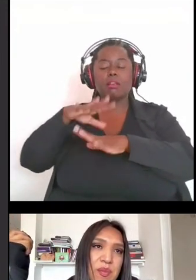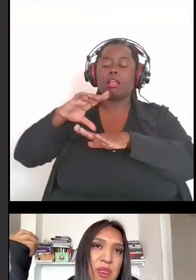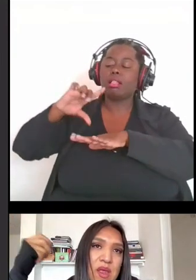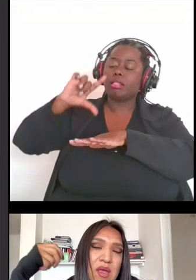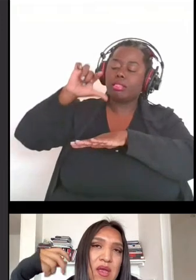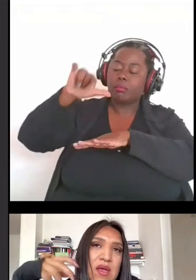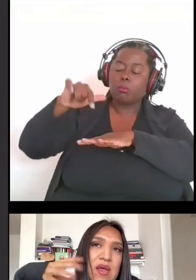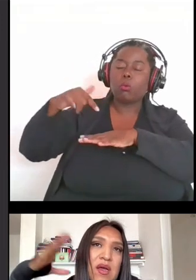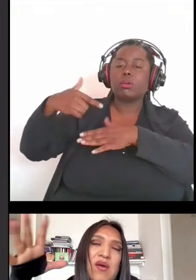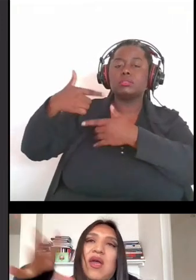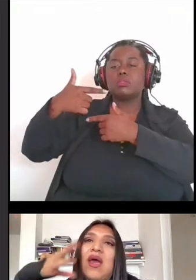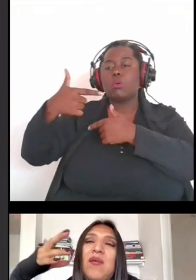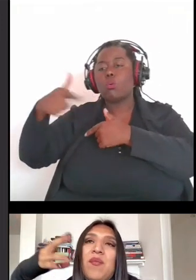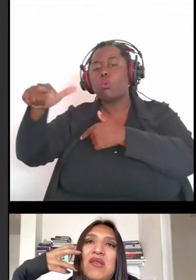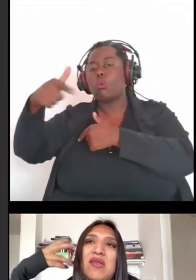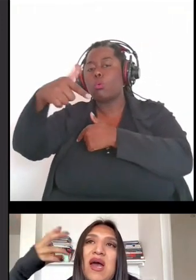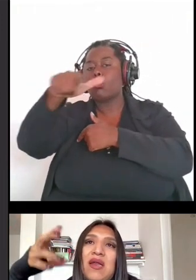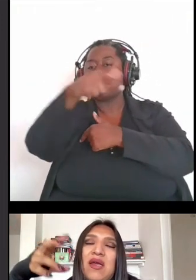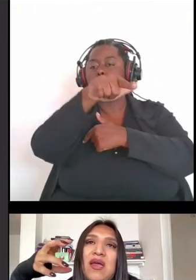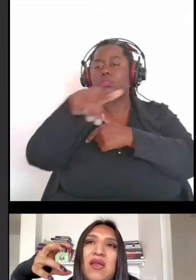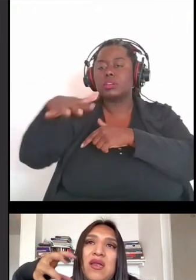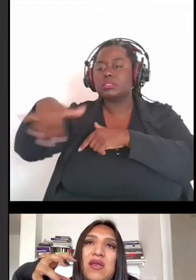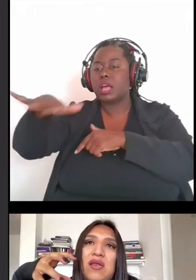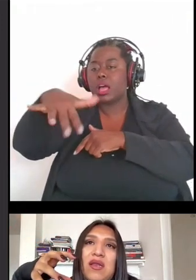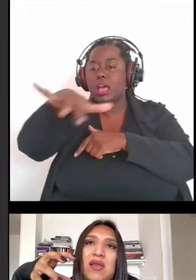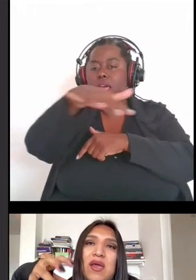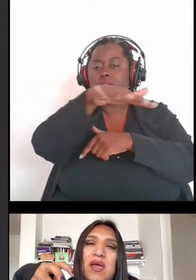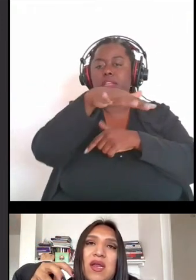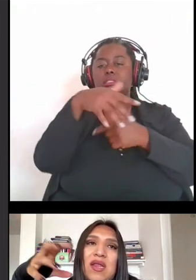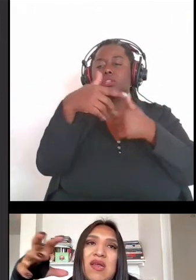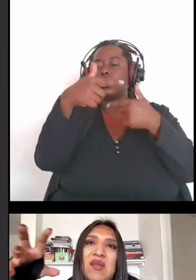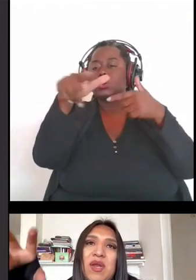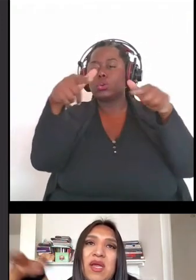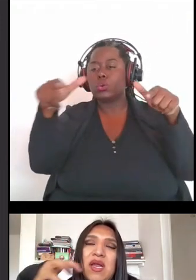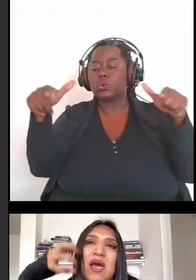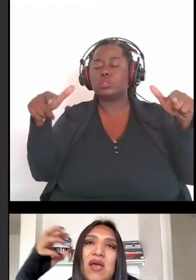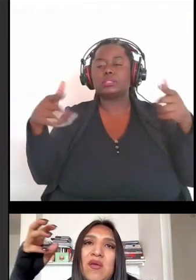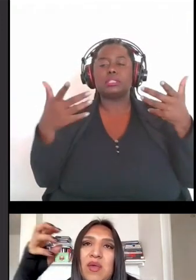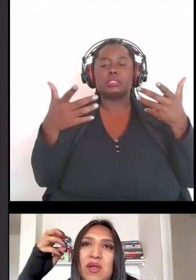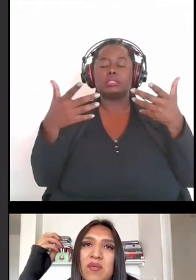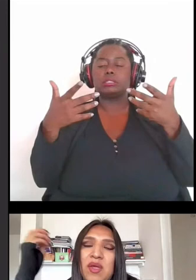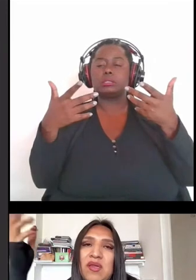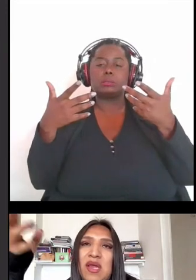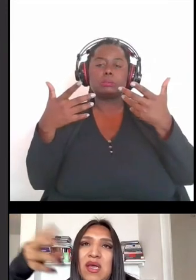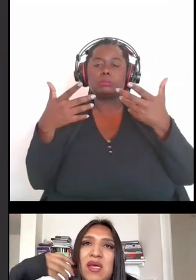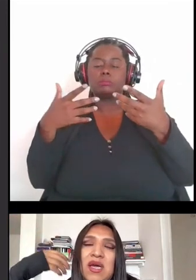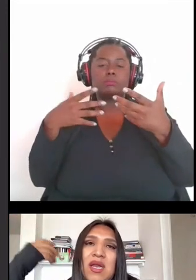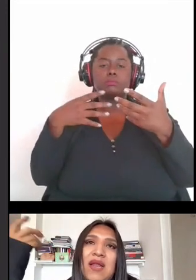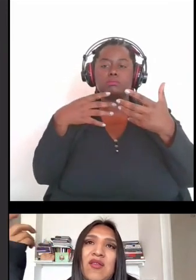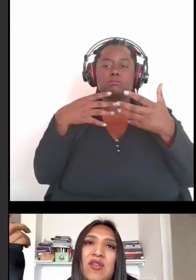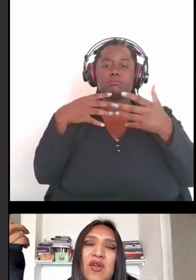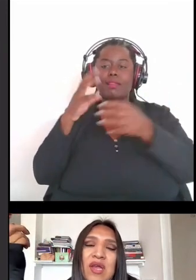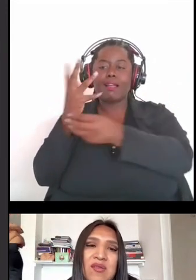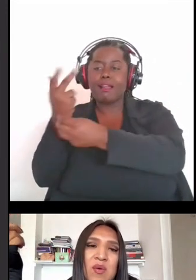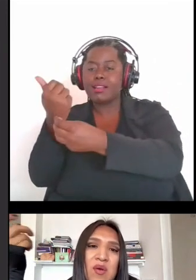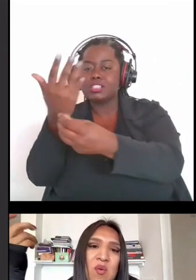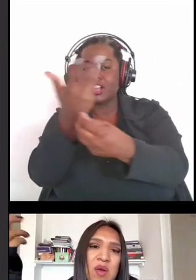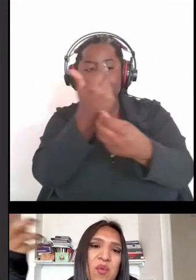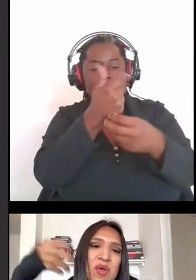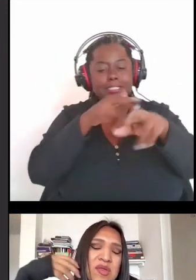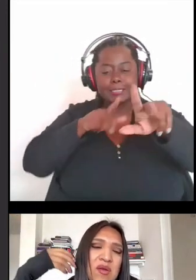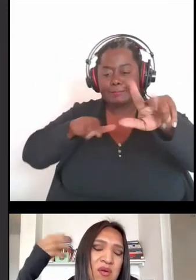underworld scenario and then move to different scenarios which involve different